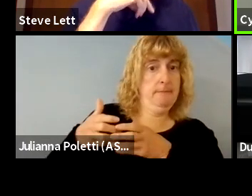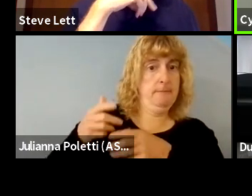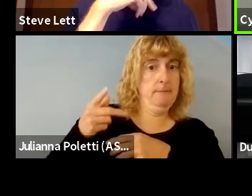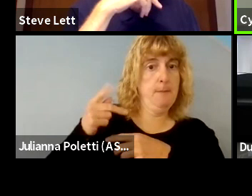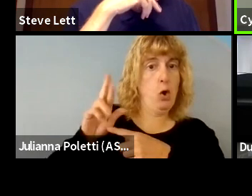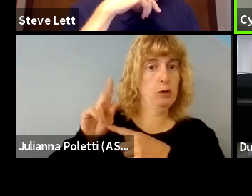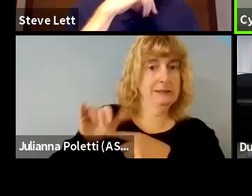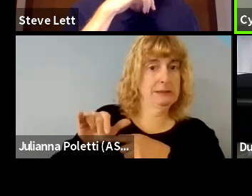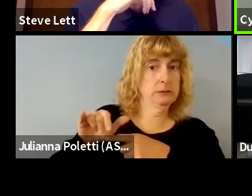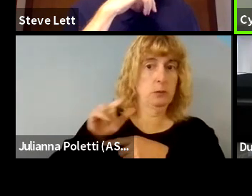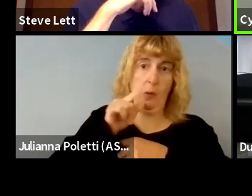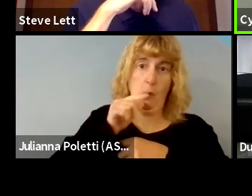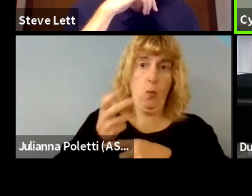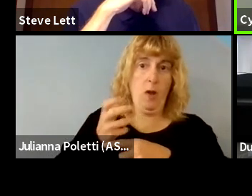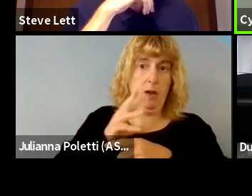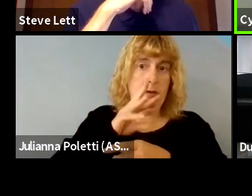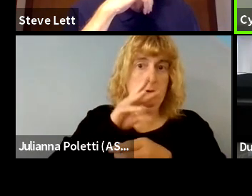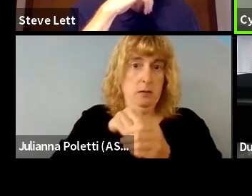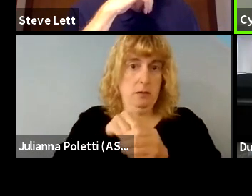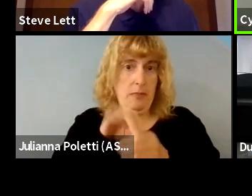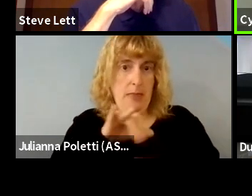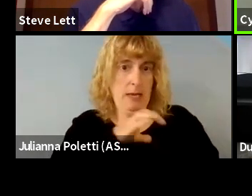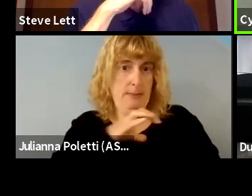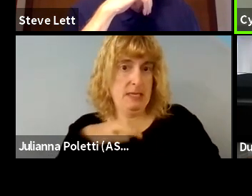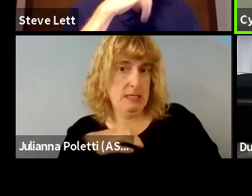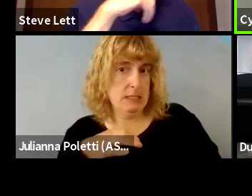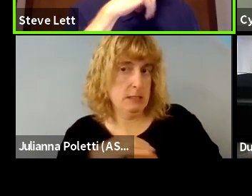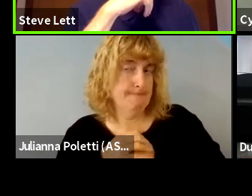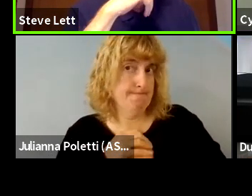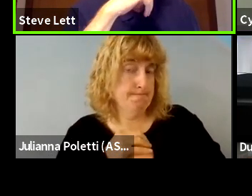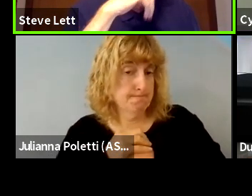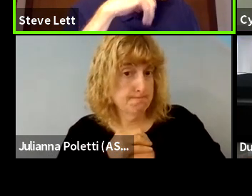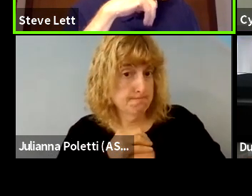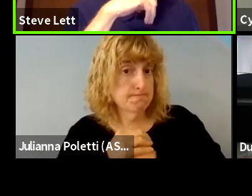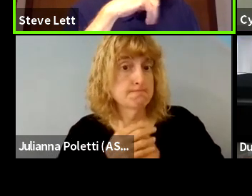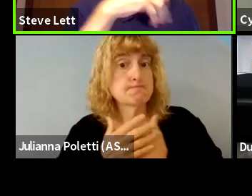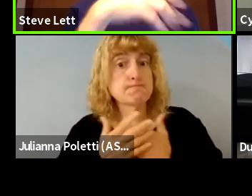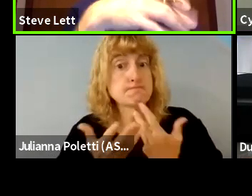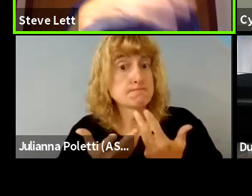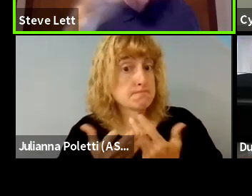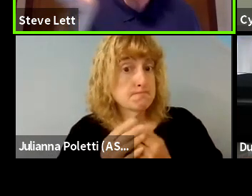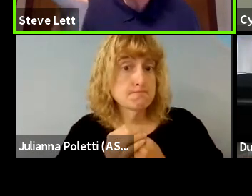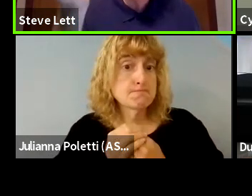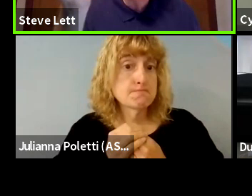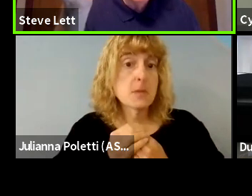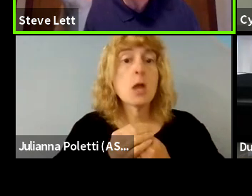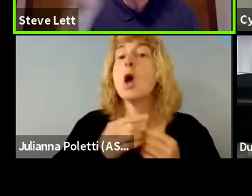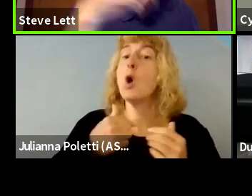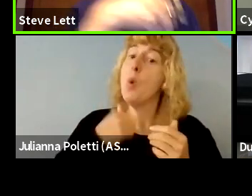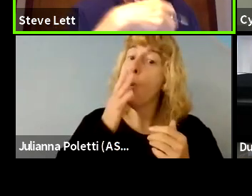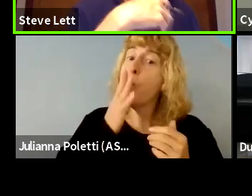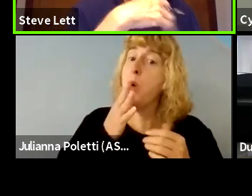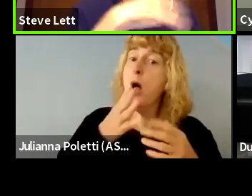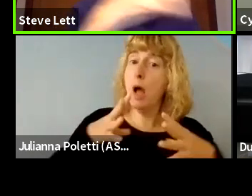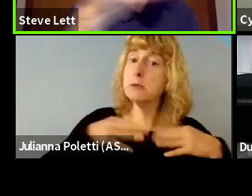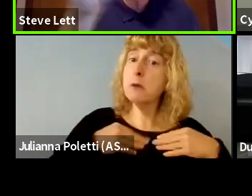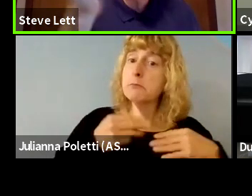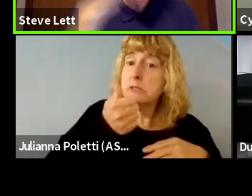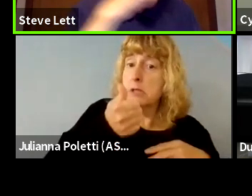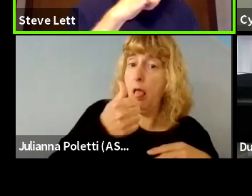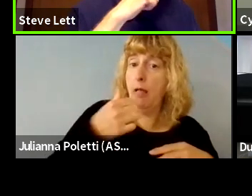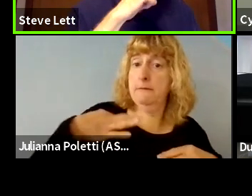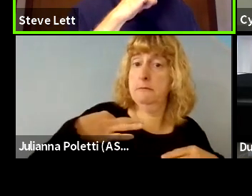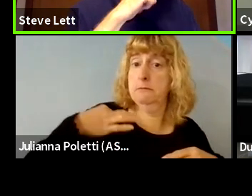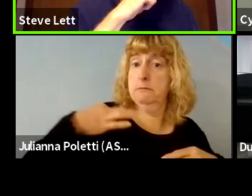committee. So I don't exactly know how we. Well, we'll take self nominations as well as